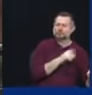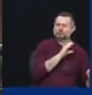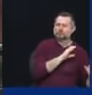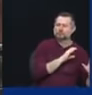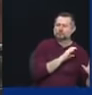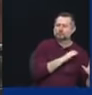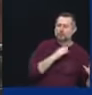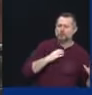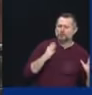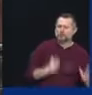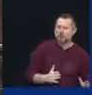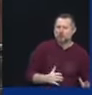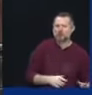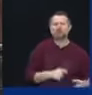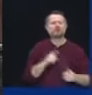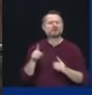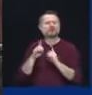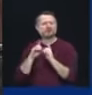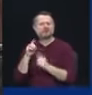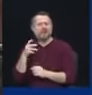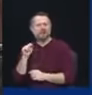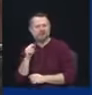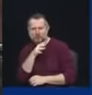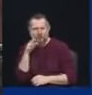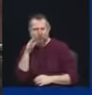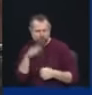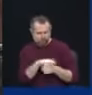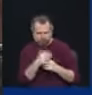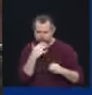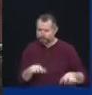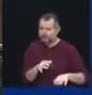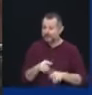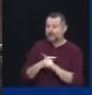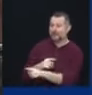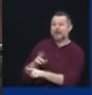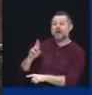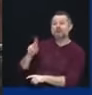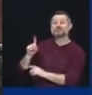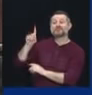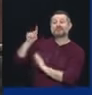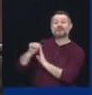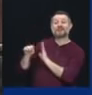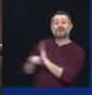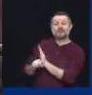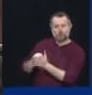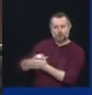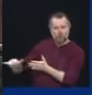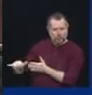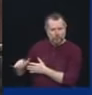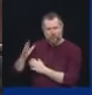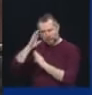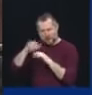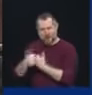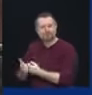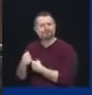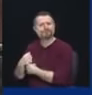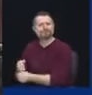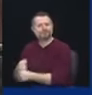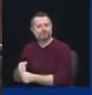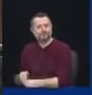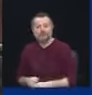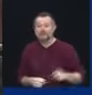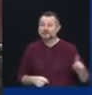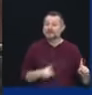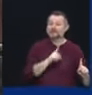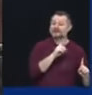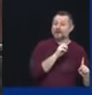here. You have upstate New York that is a great producer. You have downstate New York,